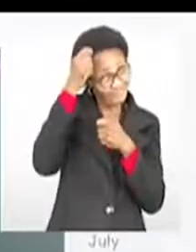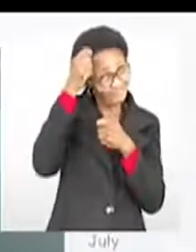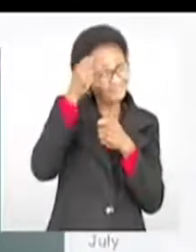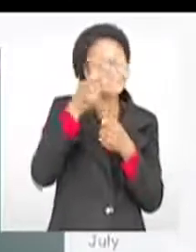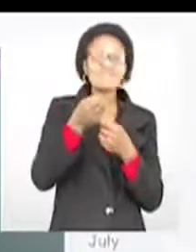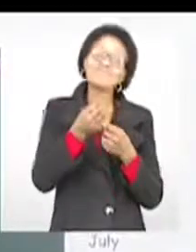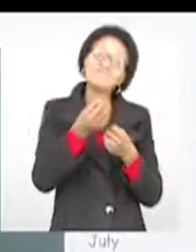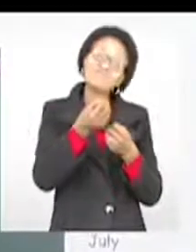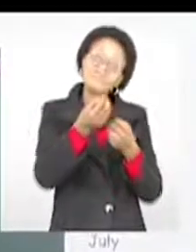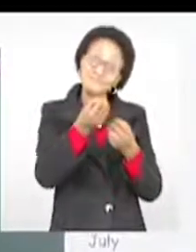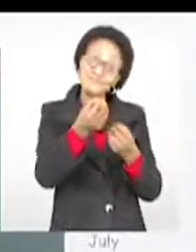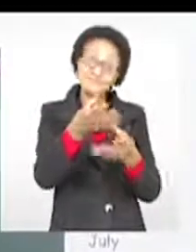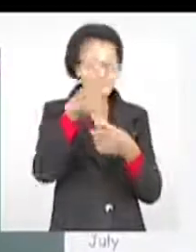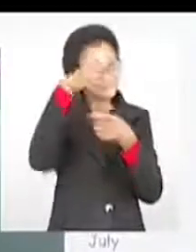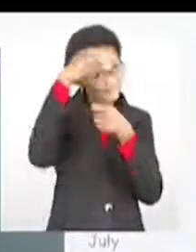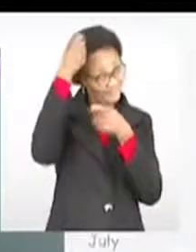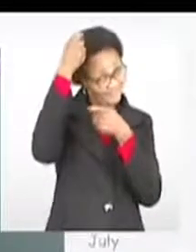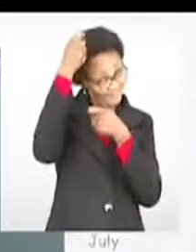go.